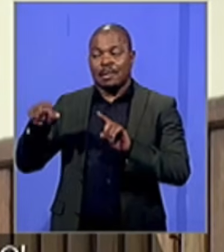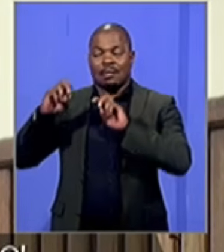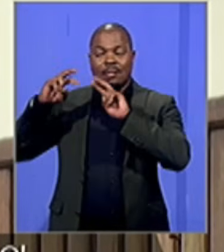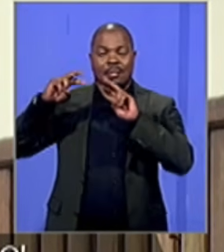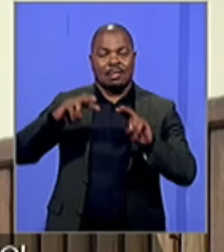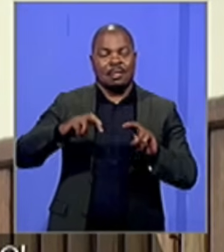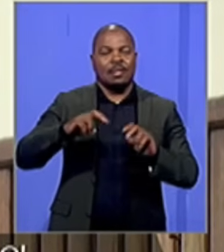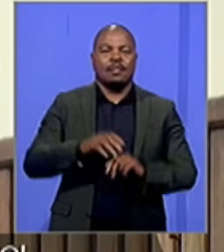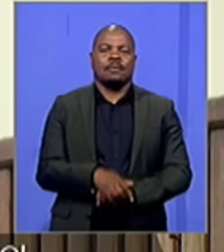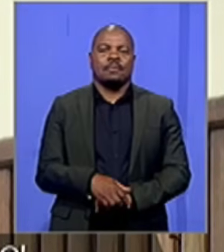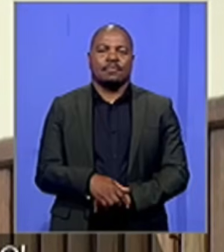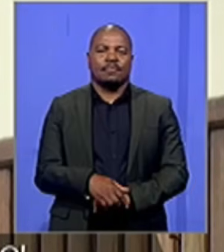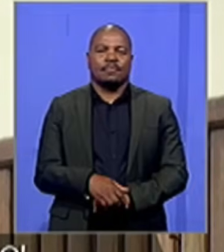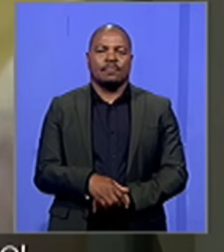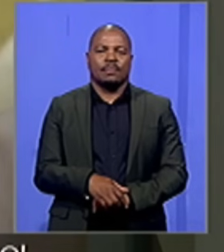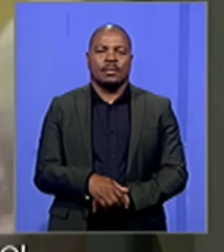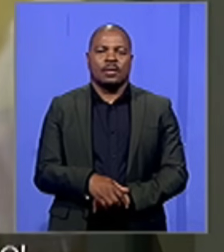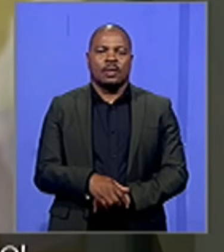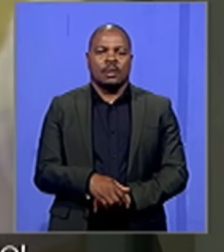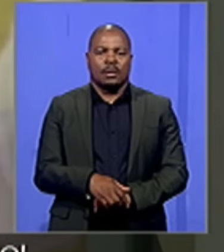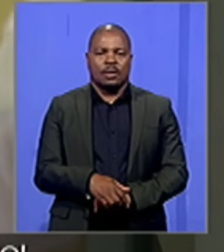tsa dipatlisiso.